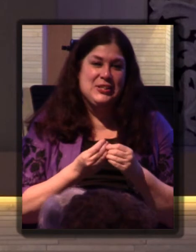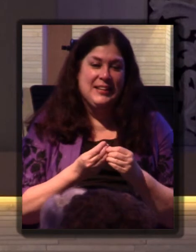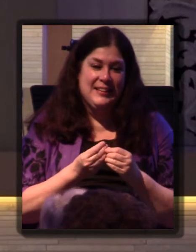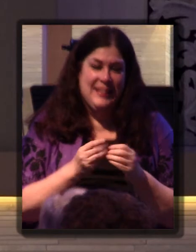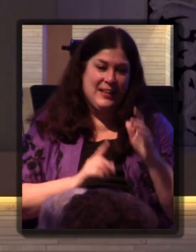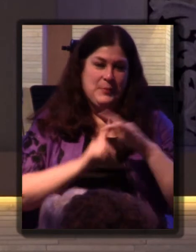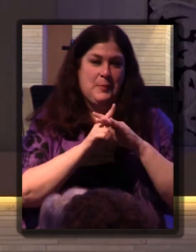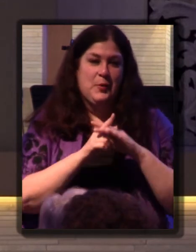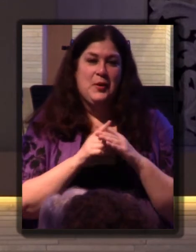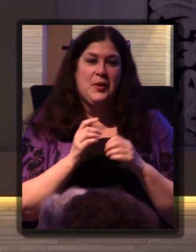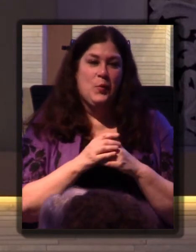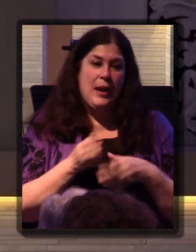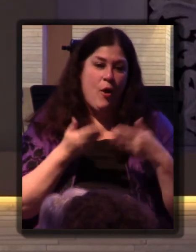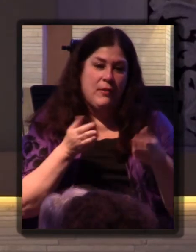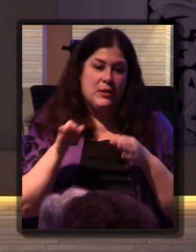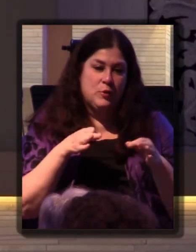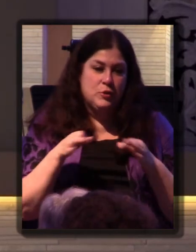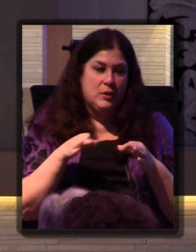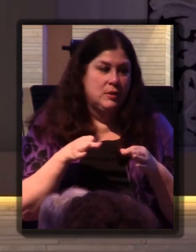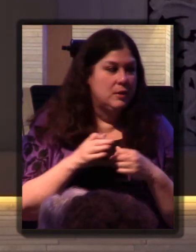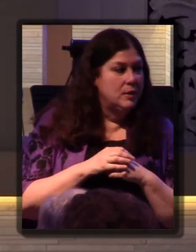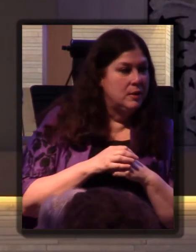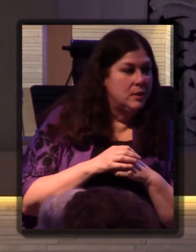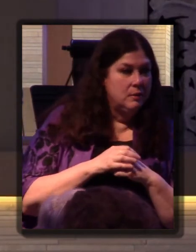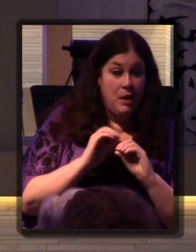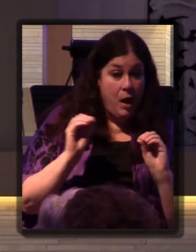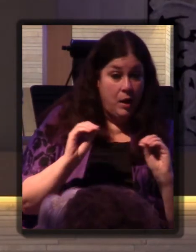to your mind when I offer that description to you?